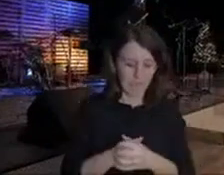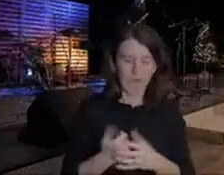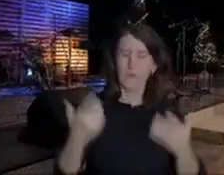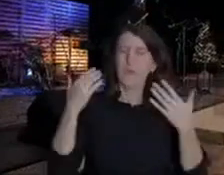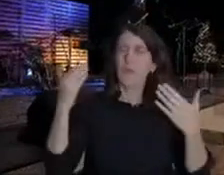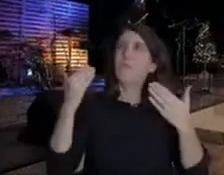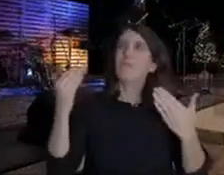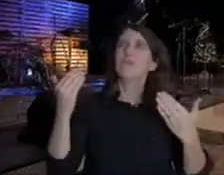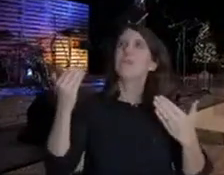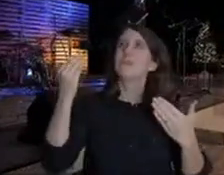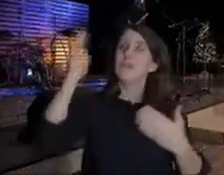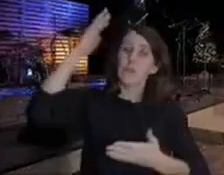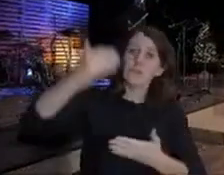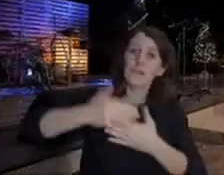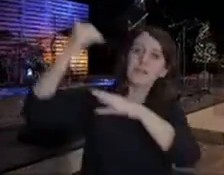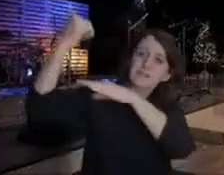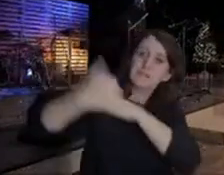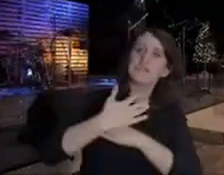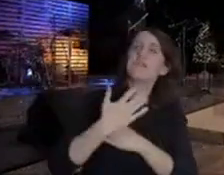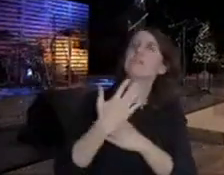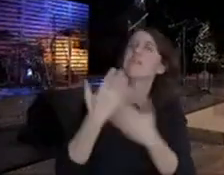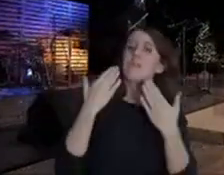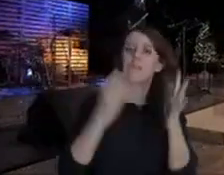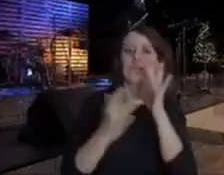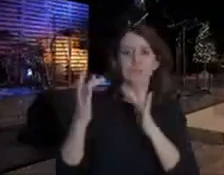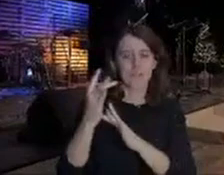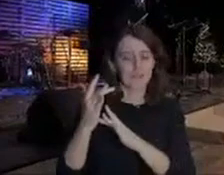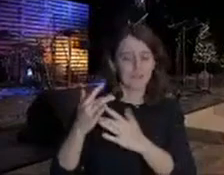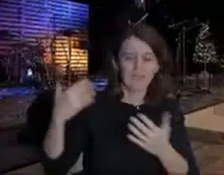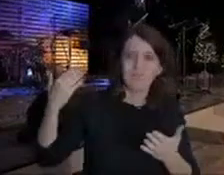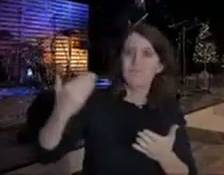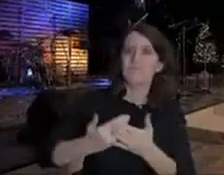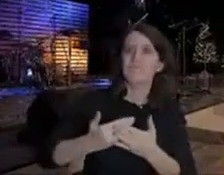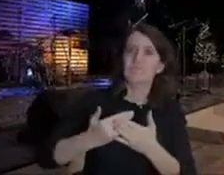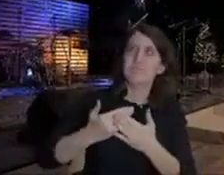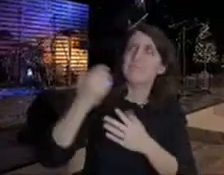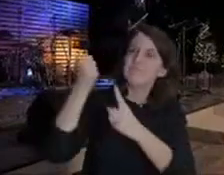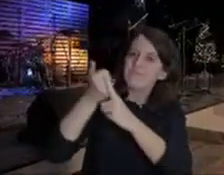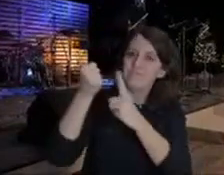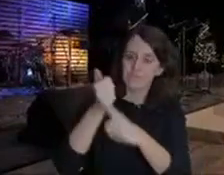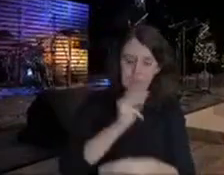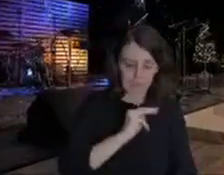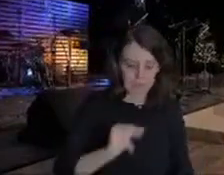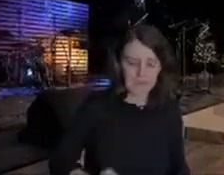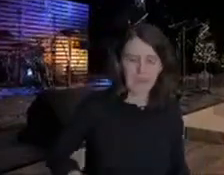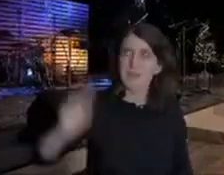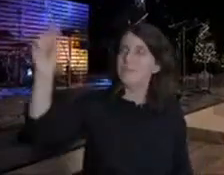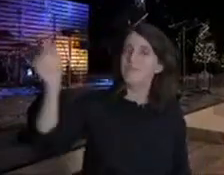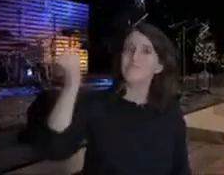Yeah. We're grateful that you sent your son. We're grateful that Jesus came, that he is the Messiah, that he is the one